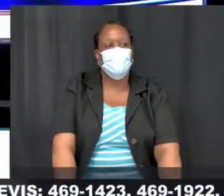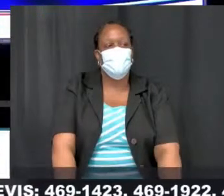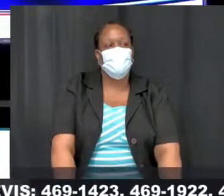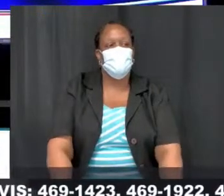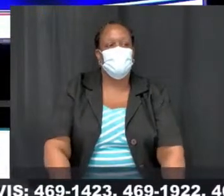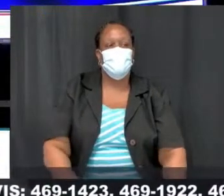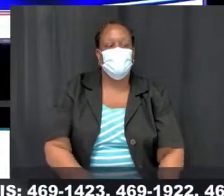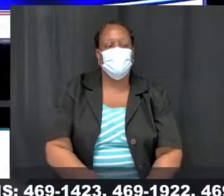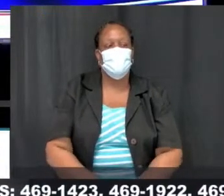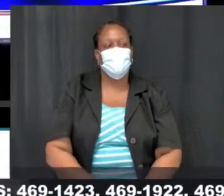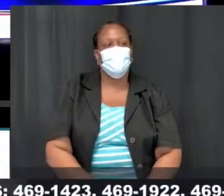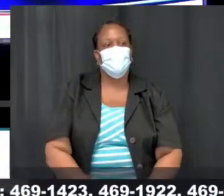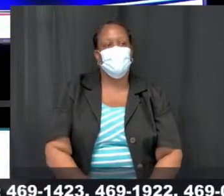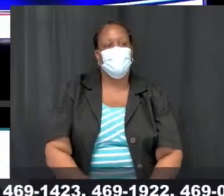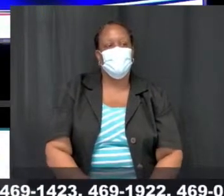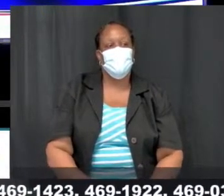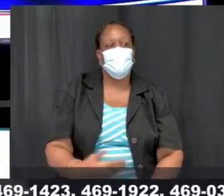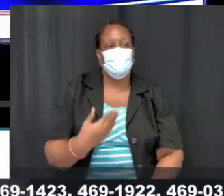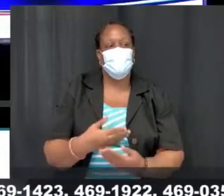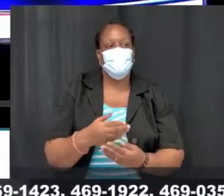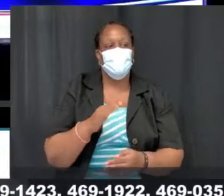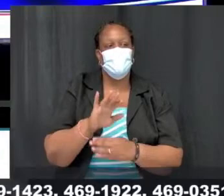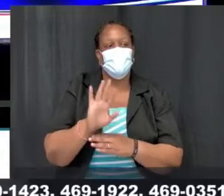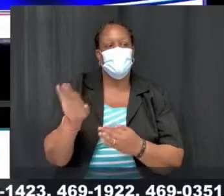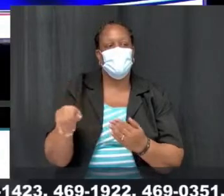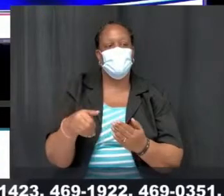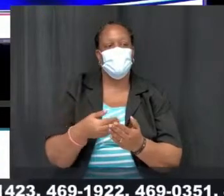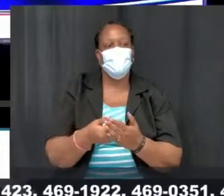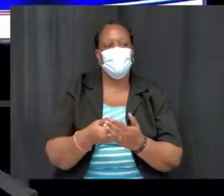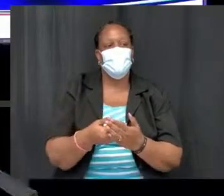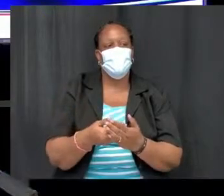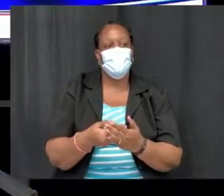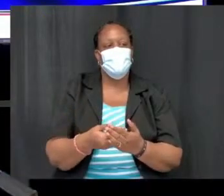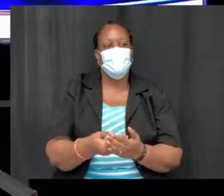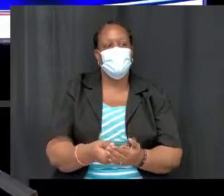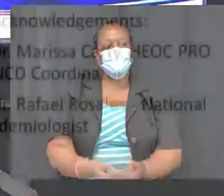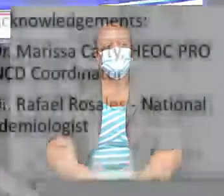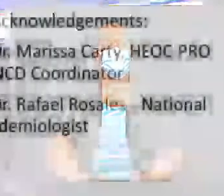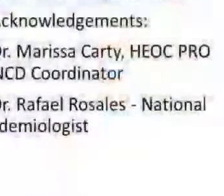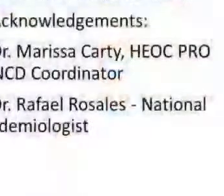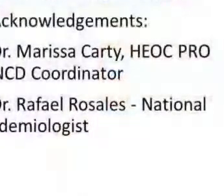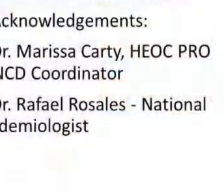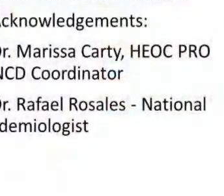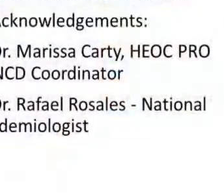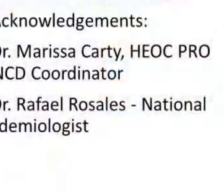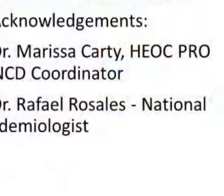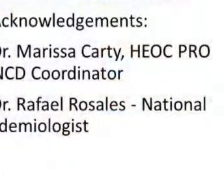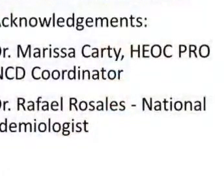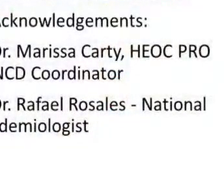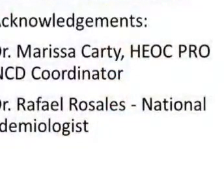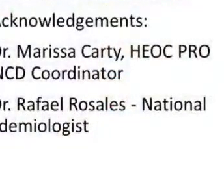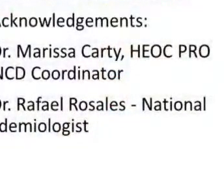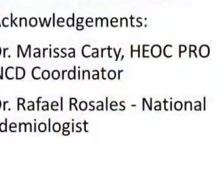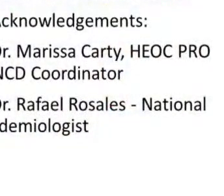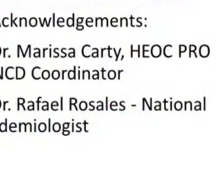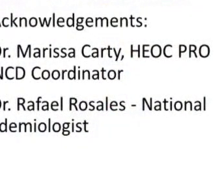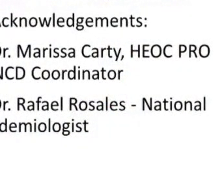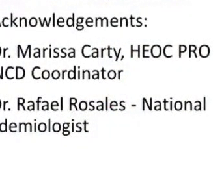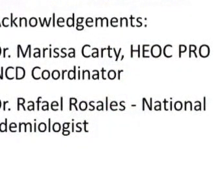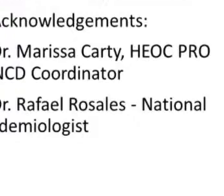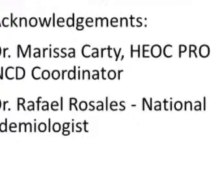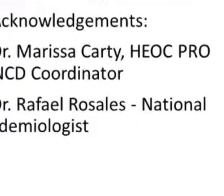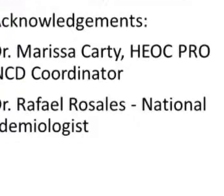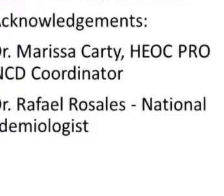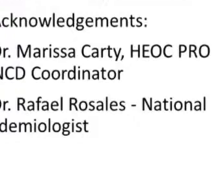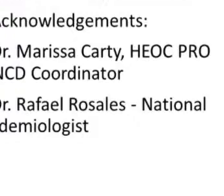Thank you, Mr. Williams, and a pleasant good afternoon to everyone. This afternoon, I will share with you the